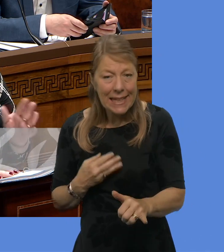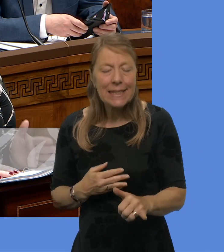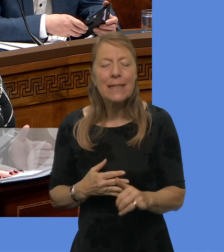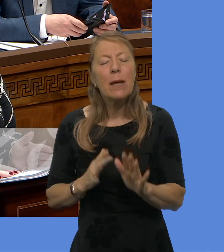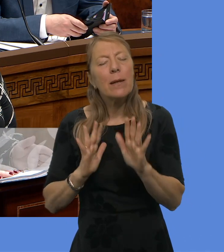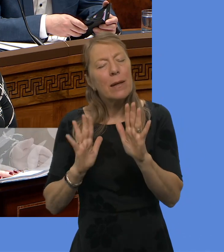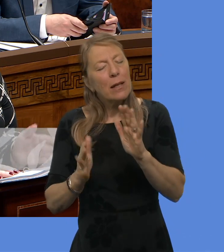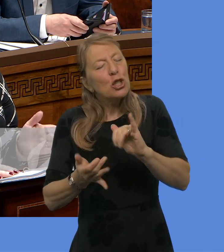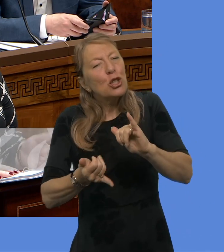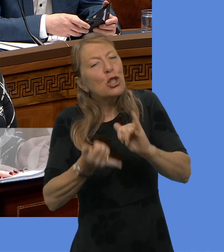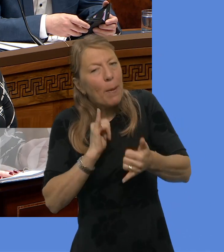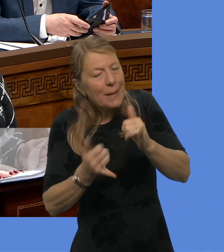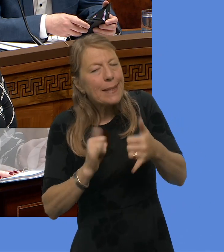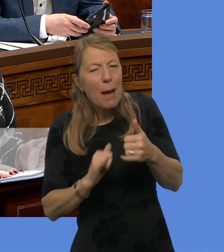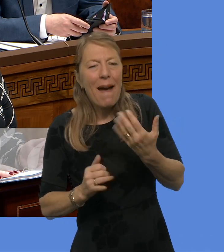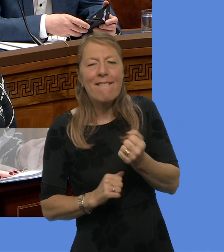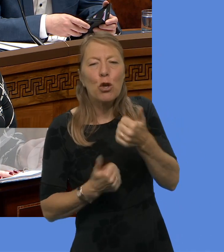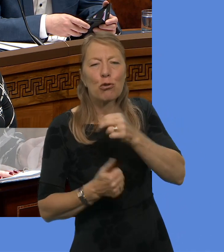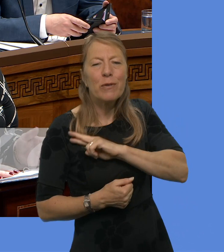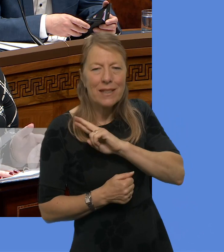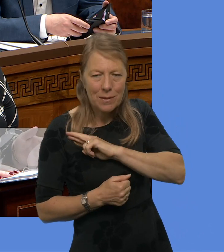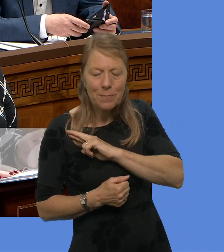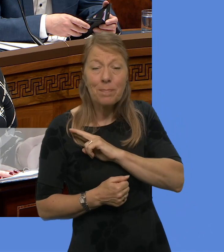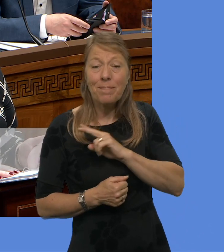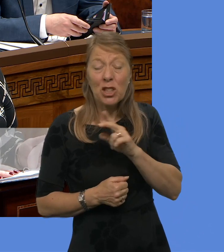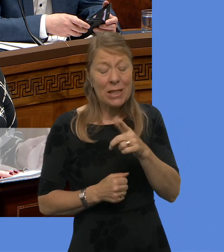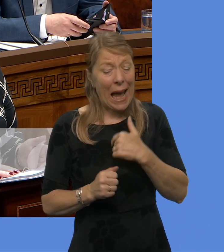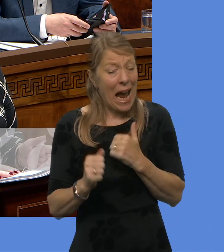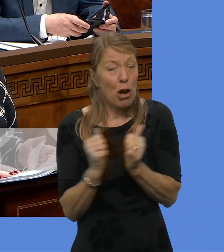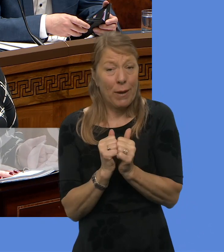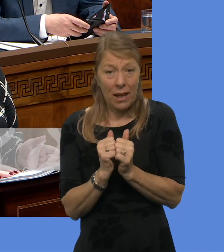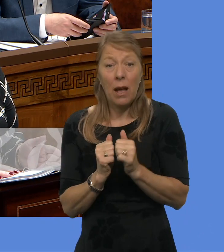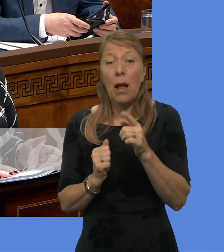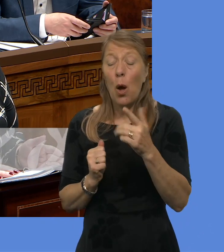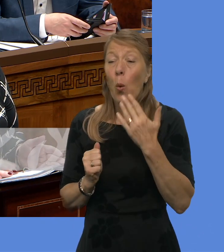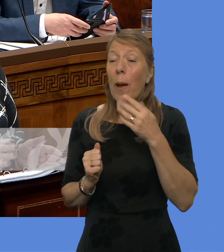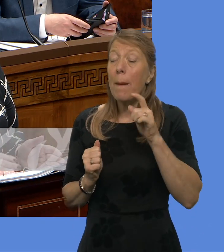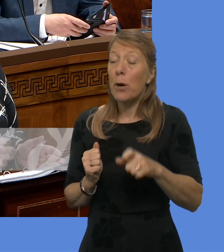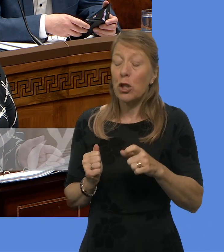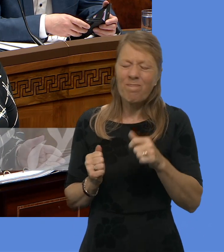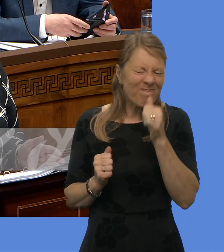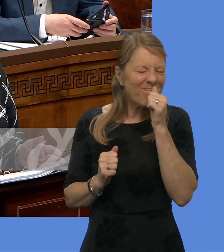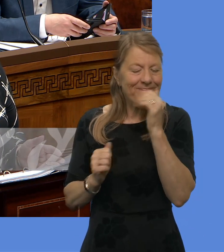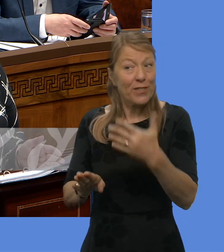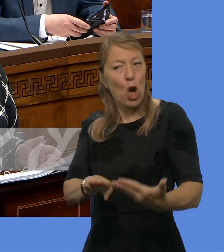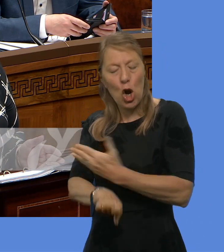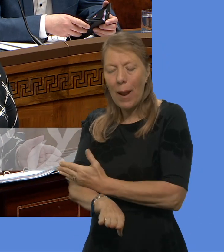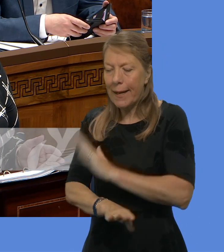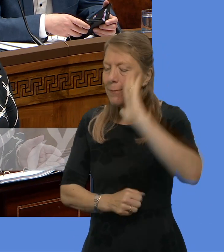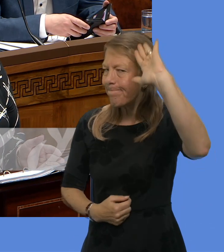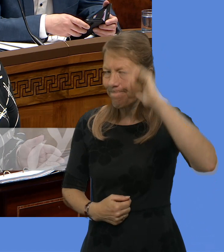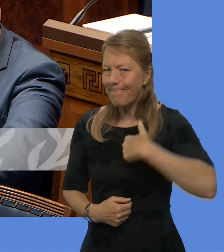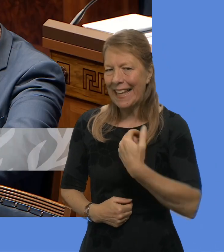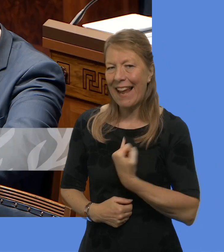it will be the case that the earlier that disclosure is made, the more credit an individual will be given for making that. The later they leave it, the